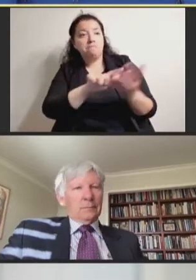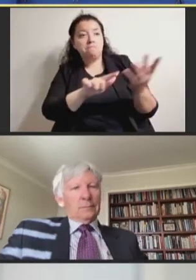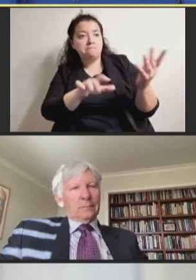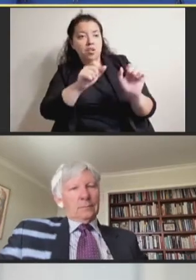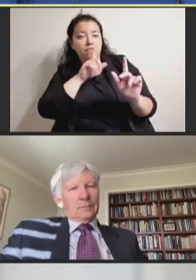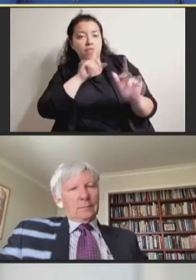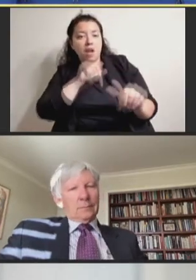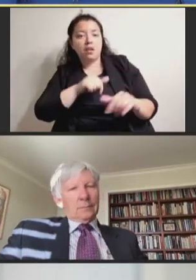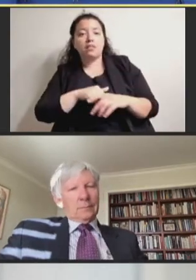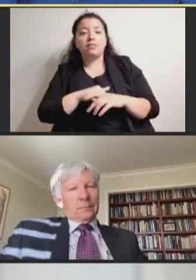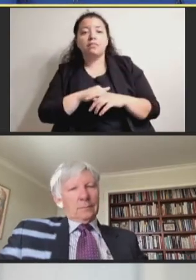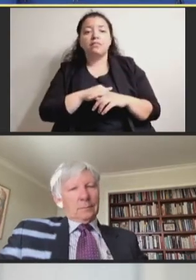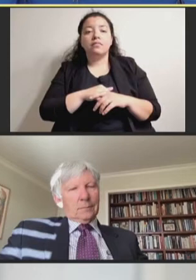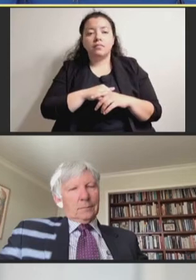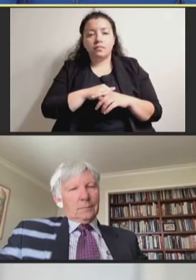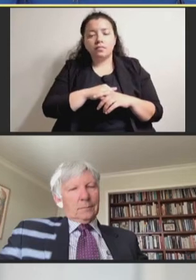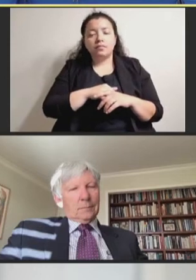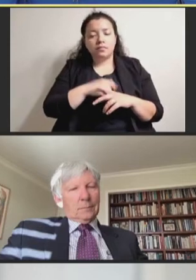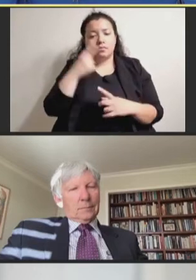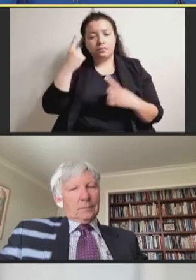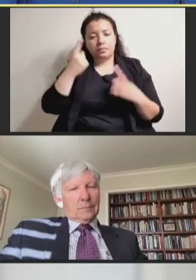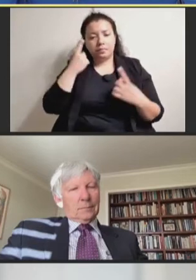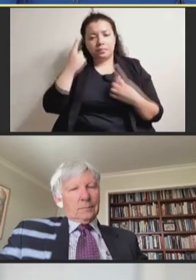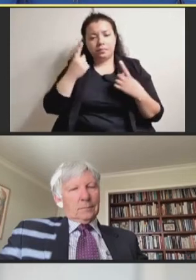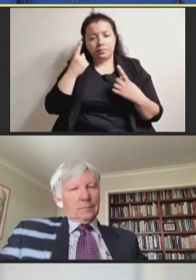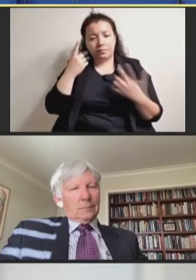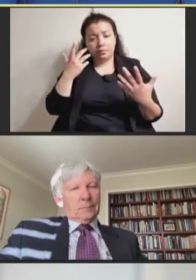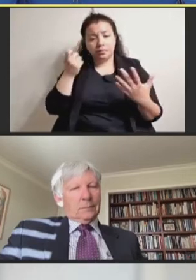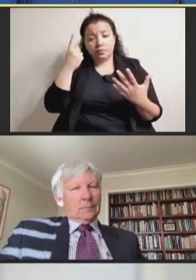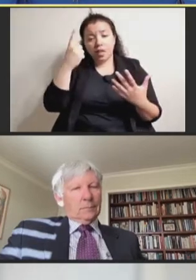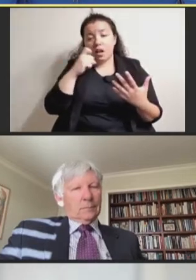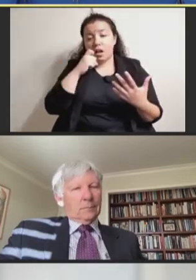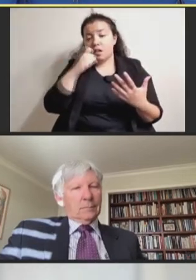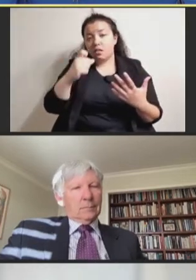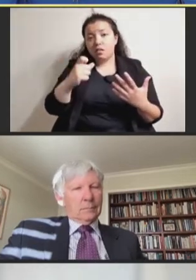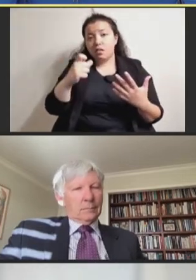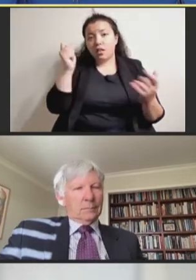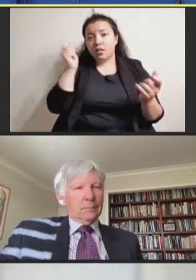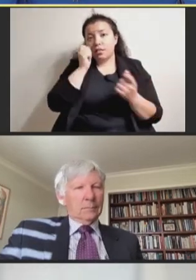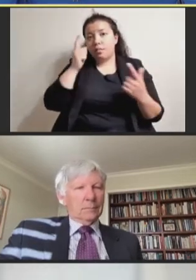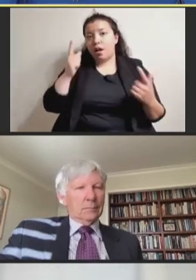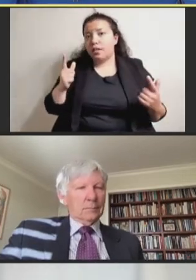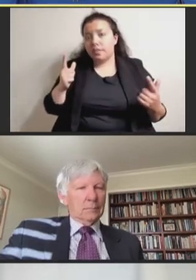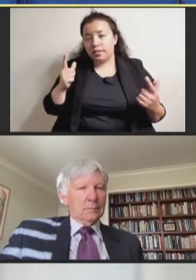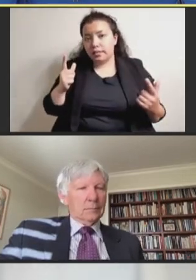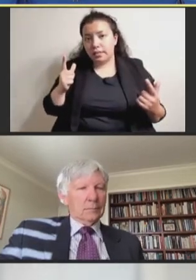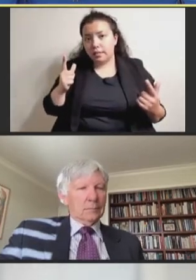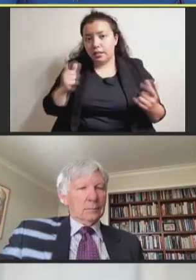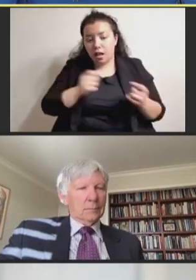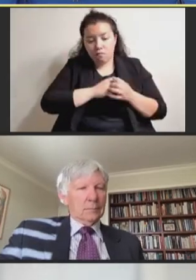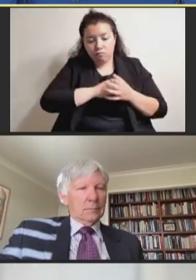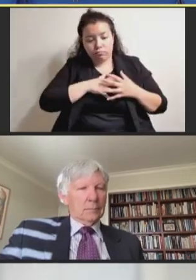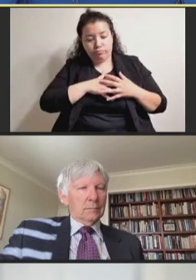that, it's not surprising that we would see signals with the pericarditis and myocarditis. That was something that we've heard